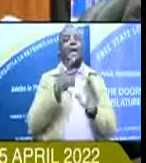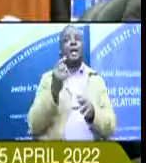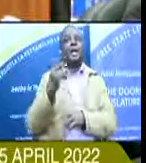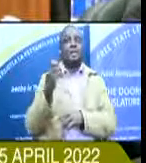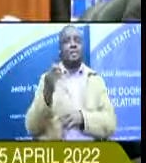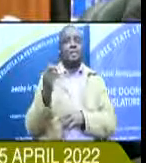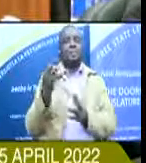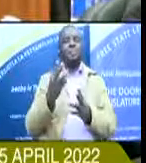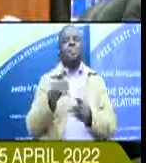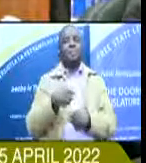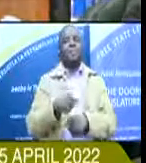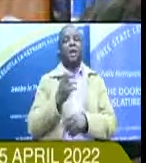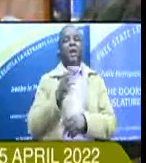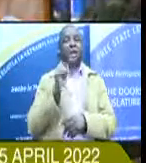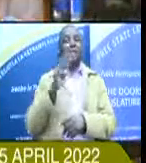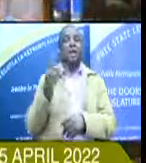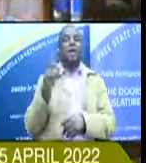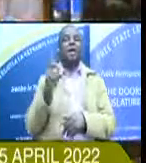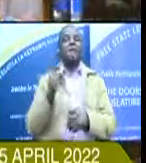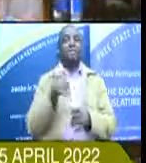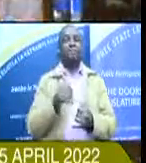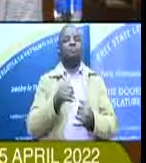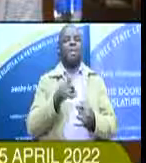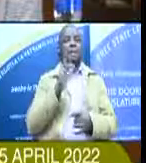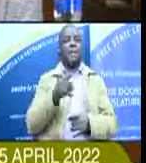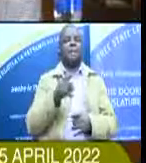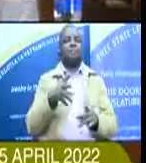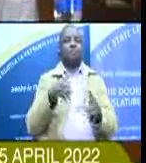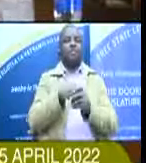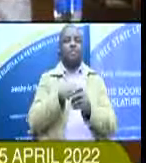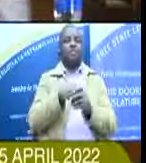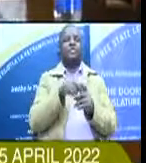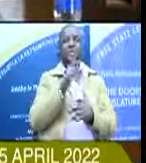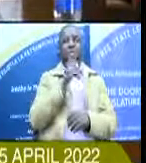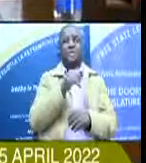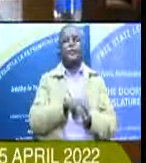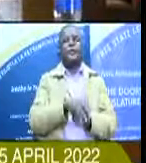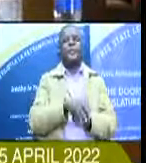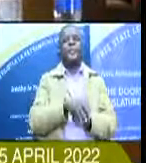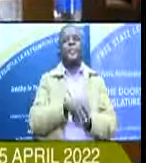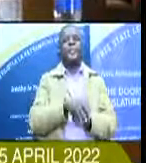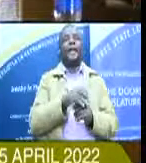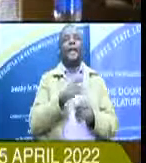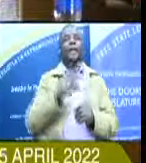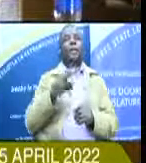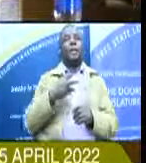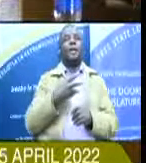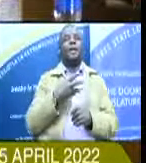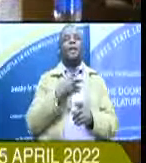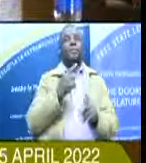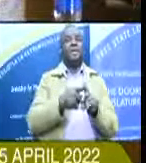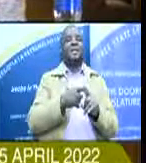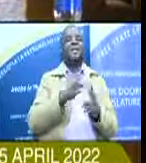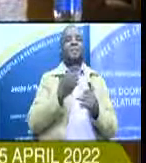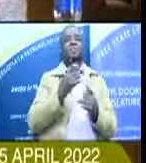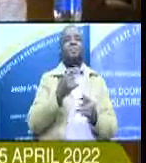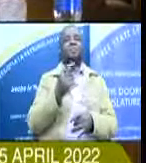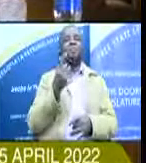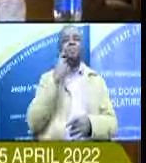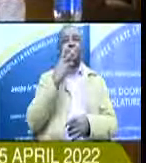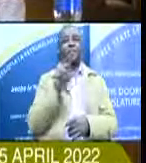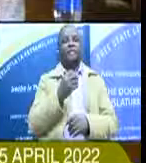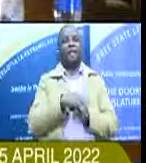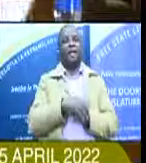eligible XDR TB clients on treatment. Maternal and women health. Maternal health is one of